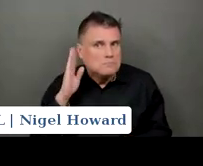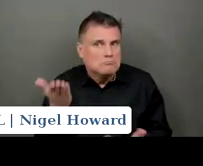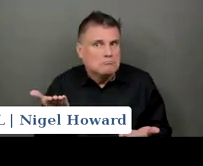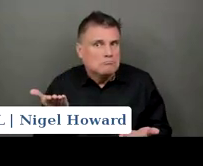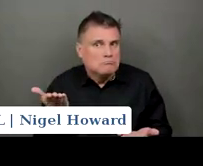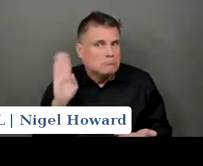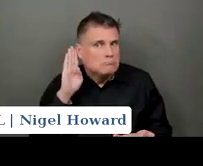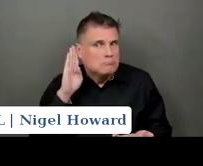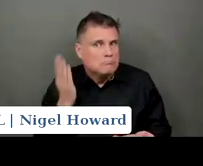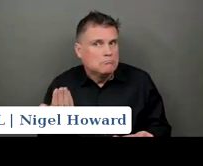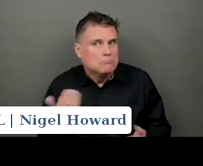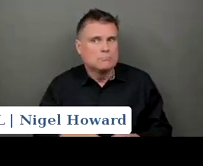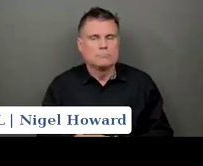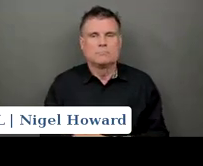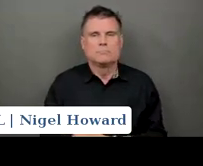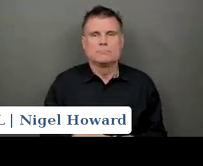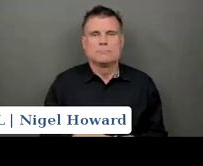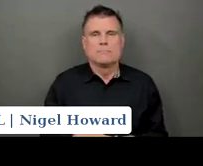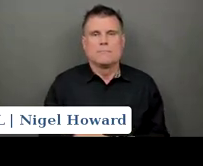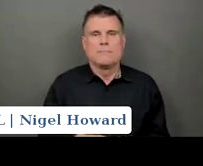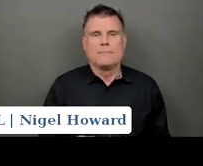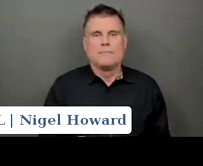don't. Oh, hello?